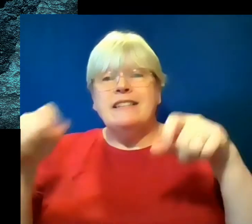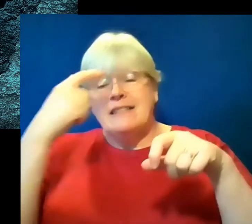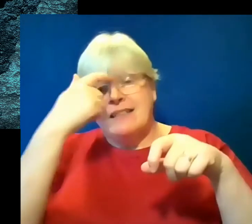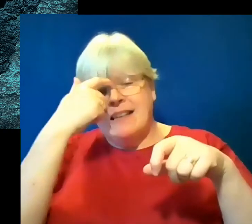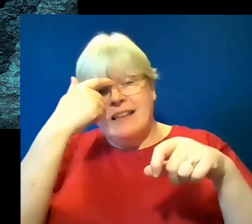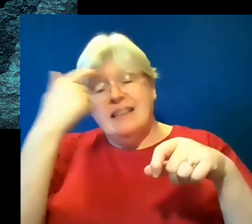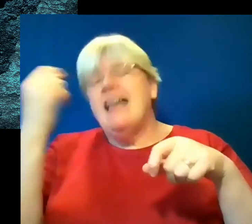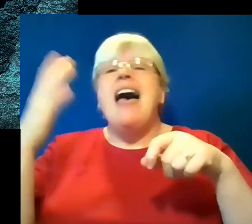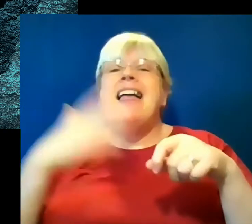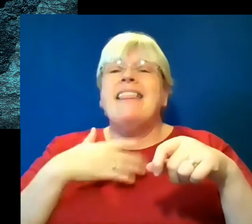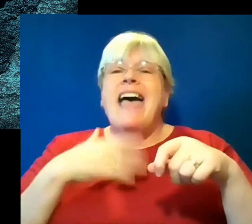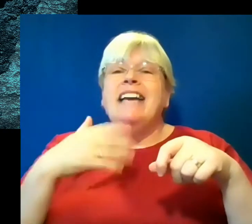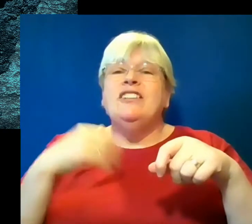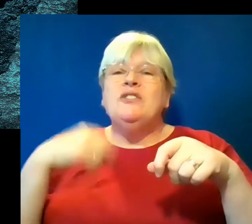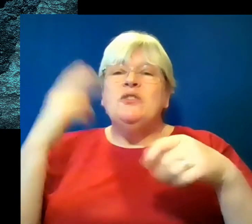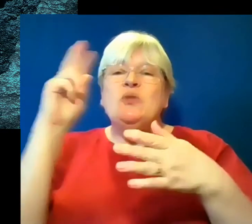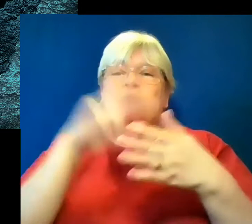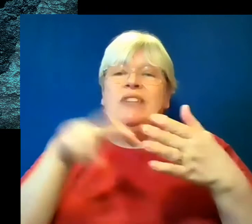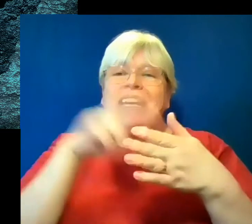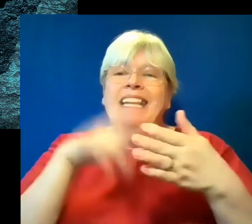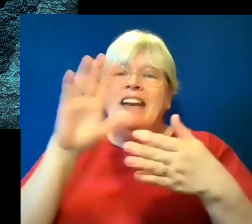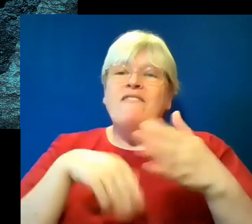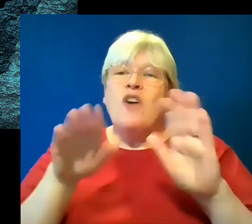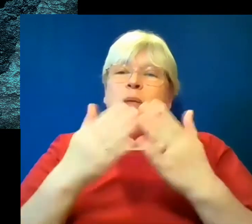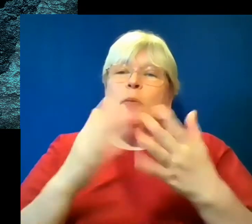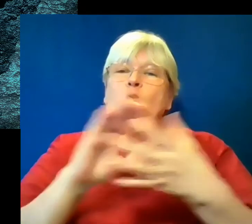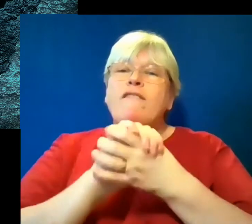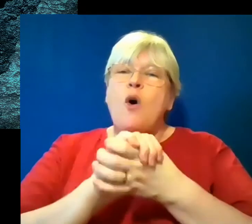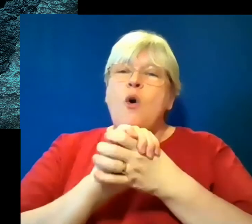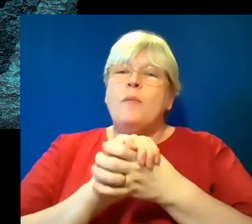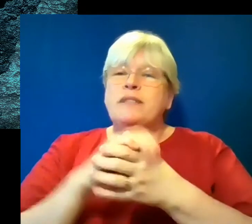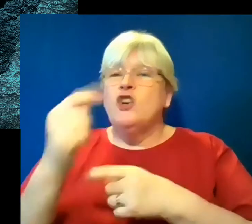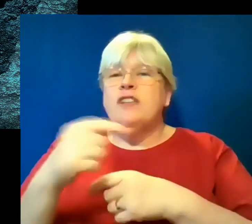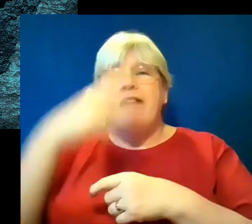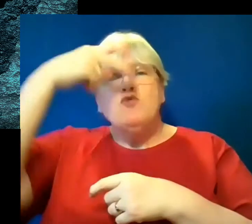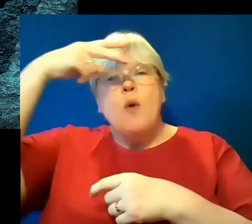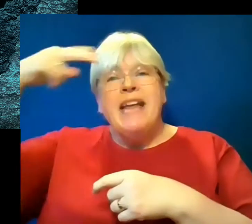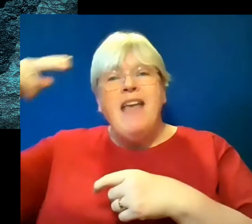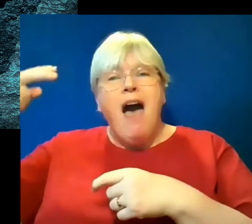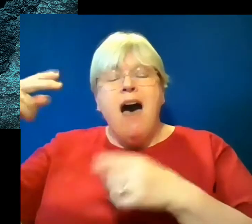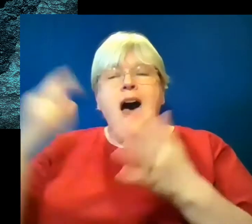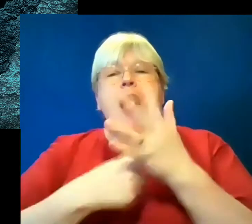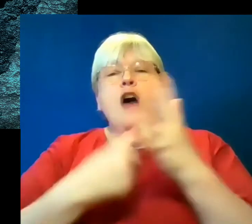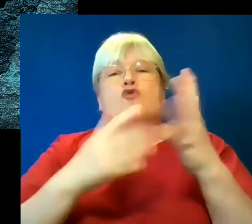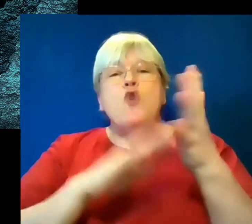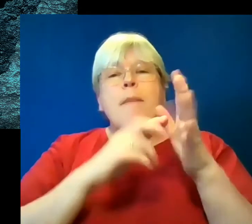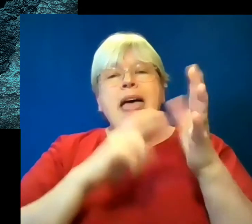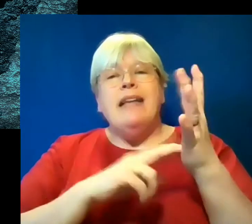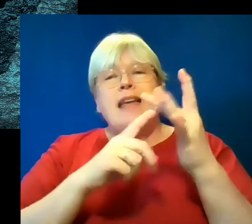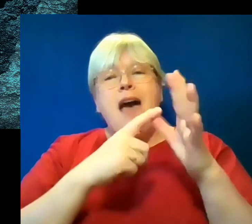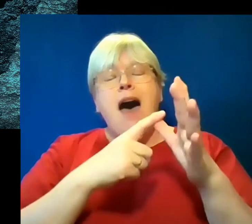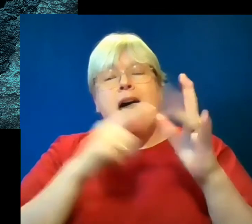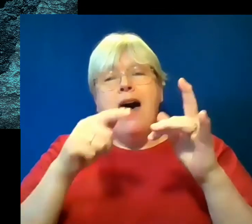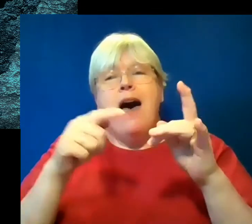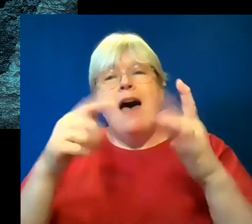stories from the Book of Hopes. And she is in Romania. So she's just wondering how you feel about